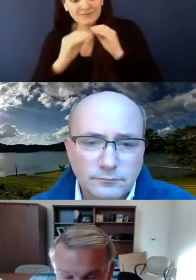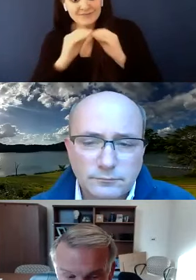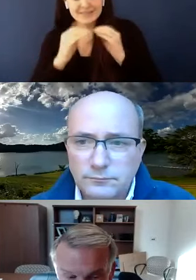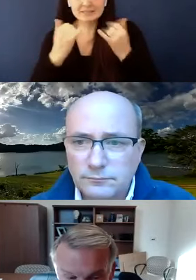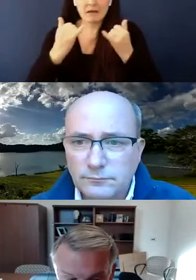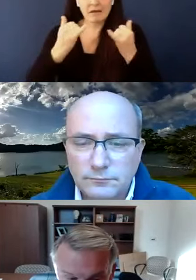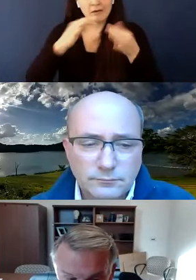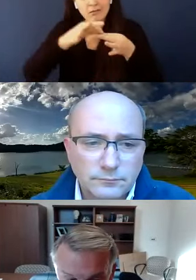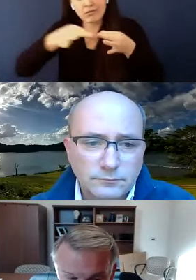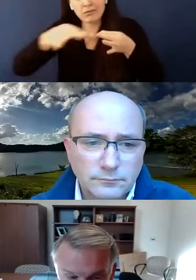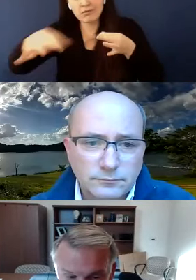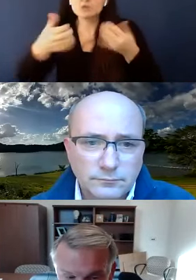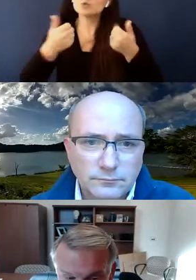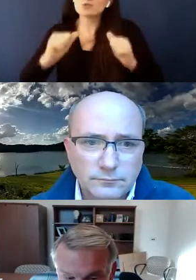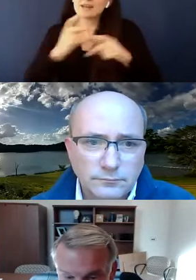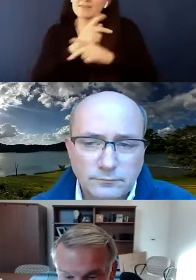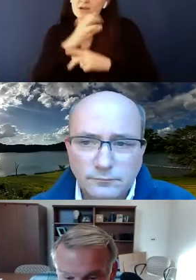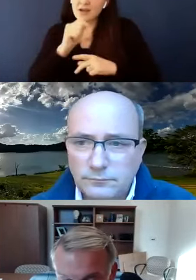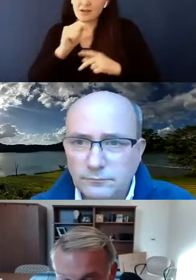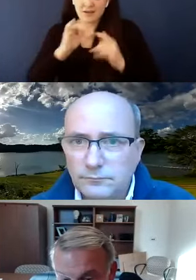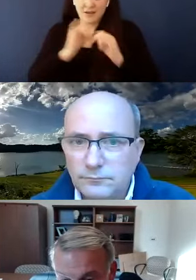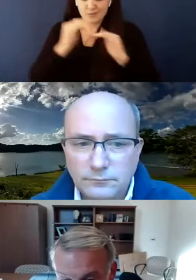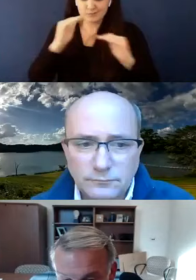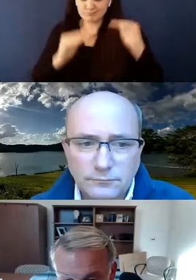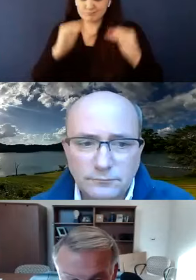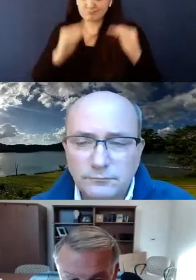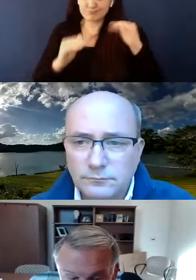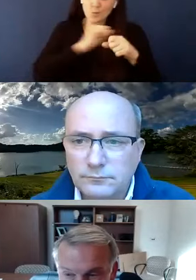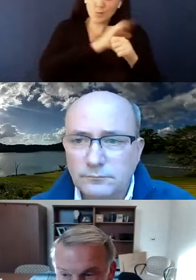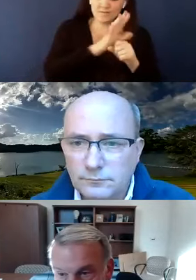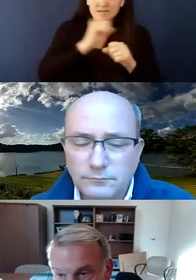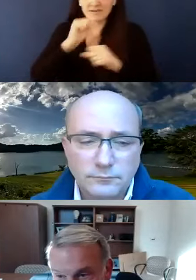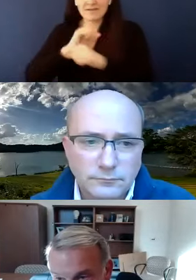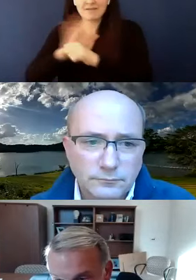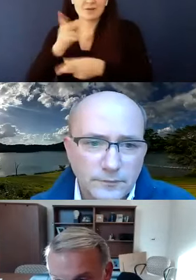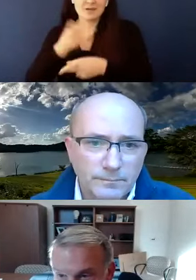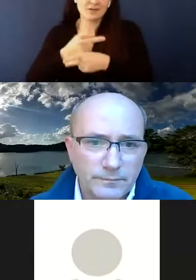out how to continue both COVID and non-COVID.